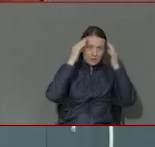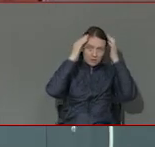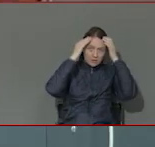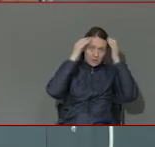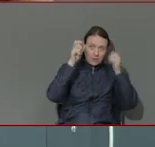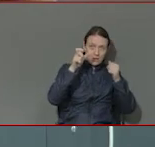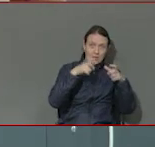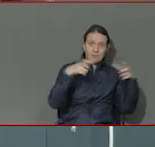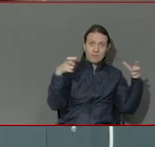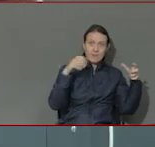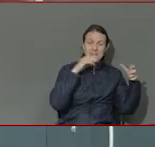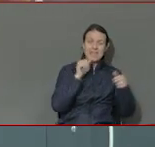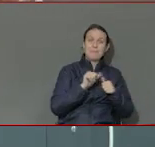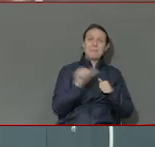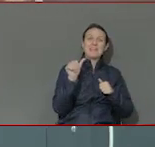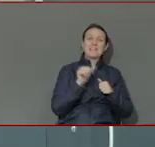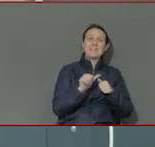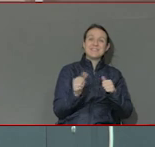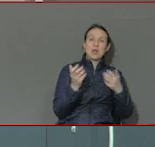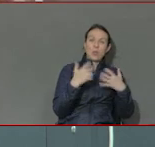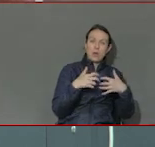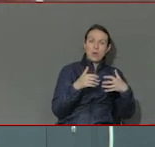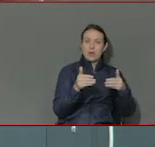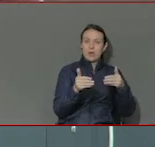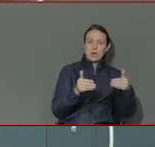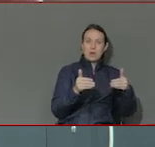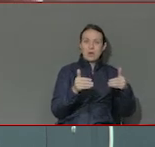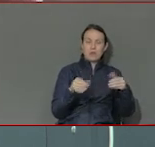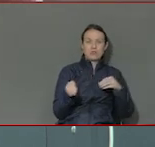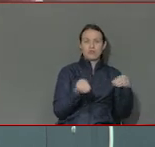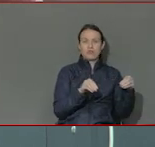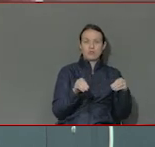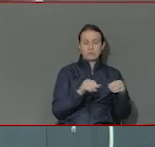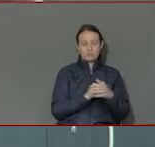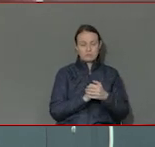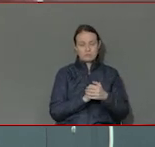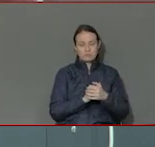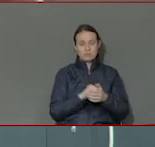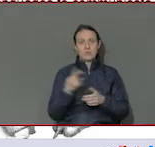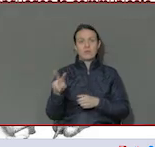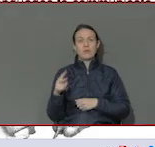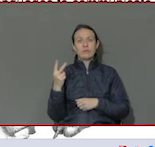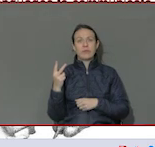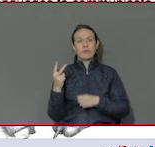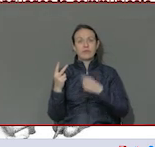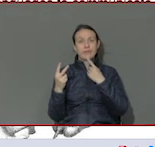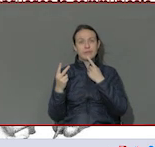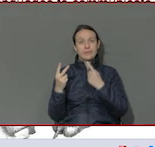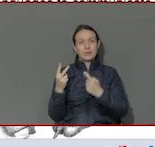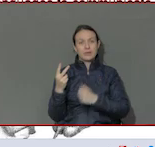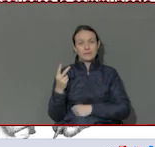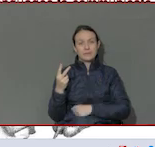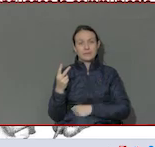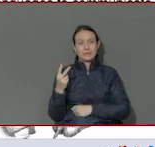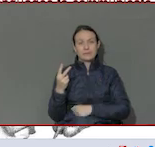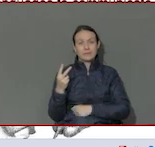better coordination of movement. The second one is that we